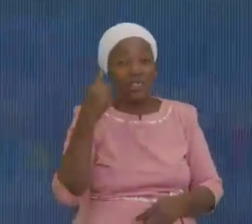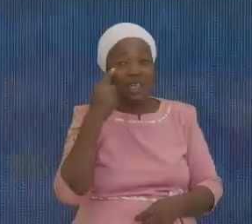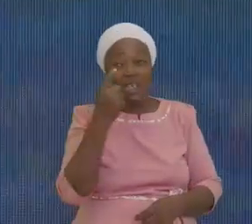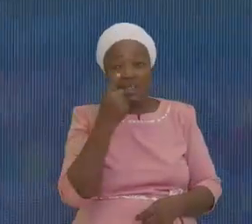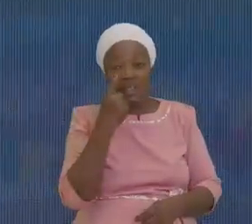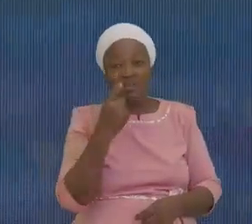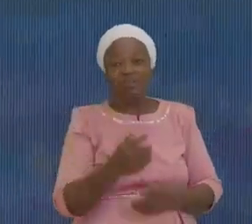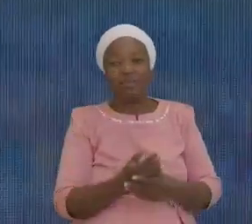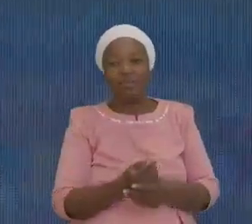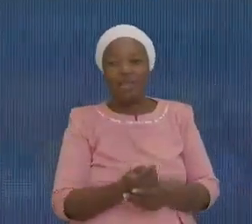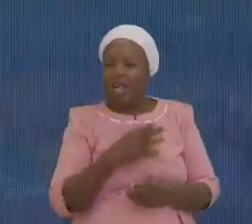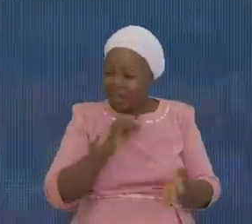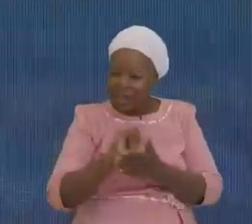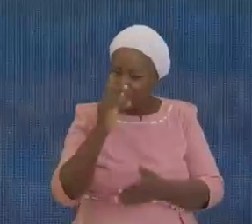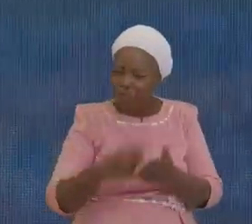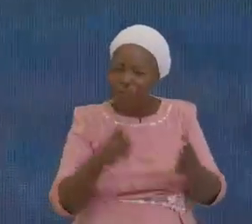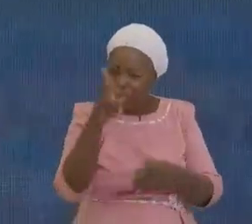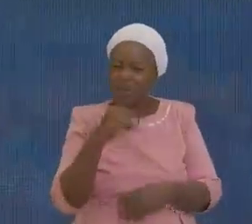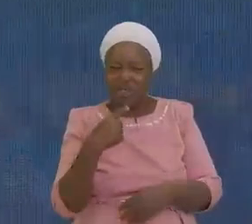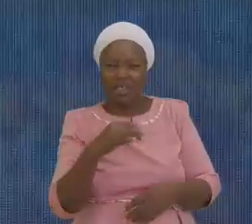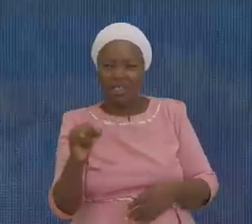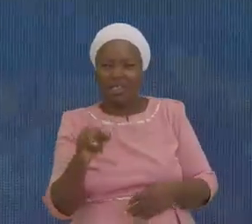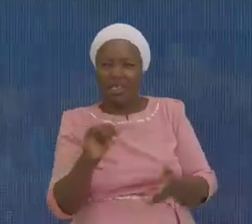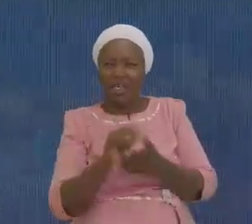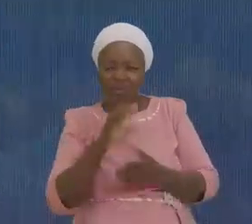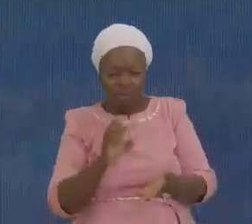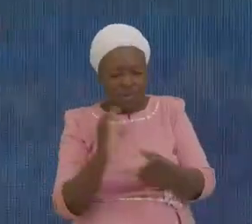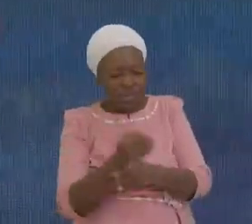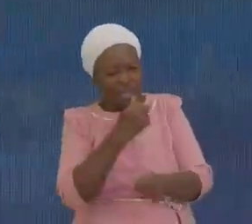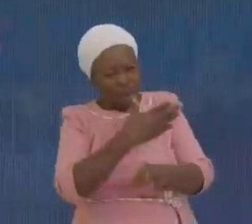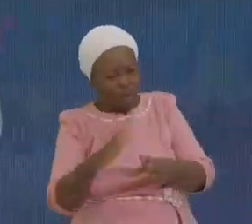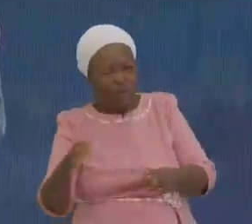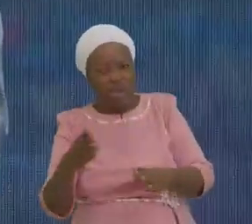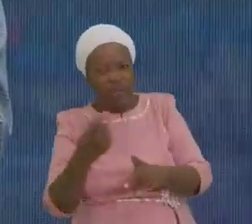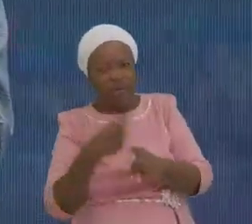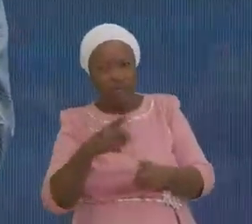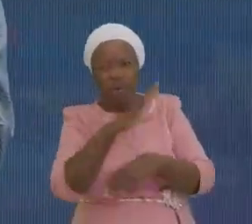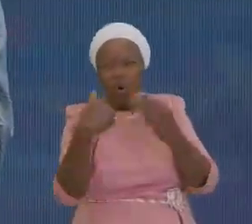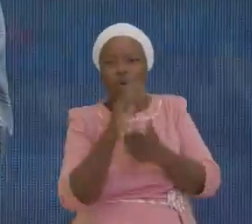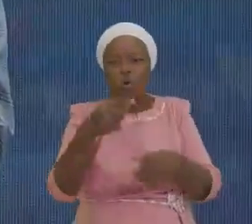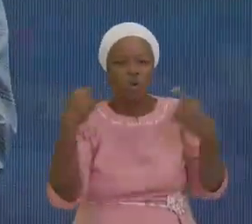That's what God is saying. Cast away from you all your transgressions